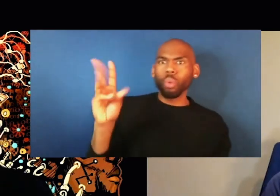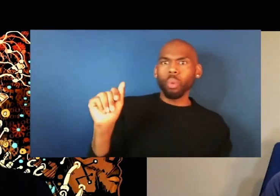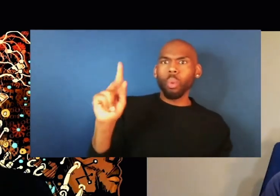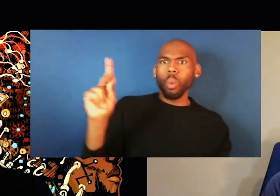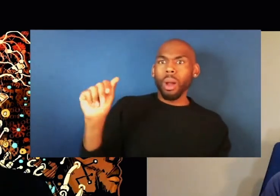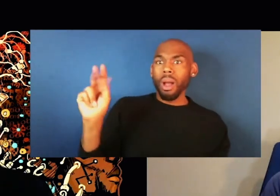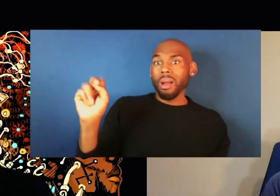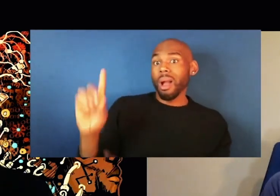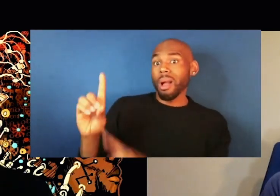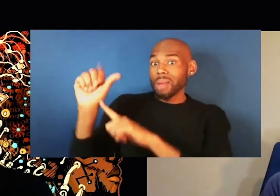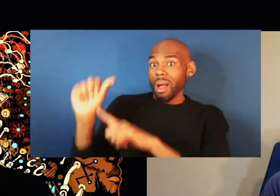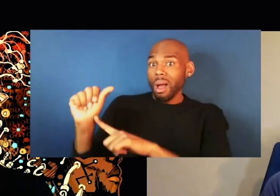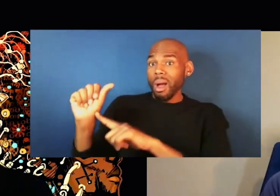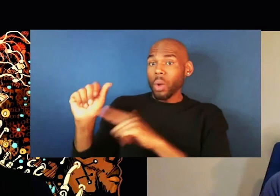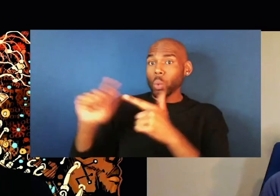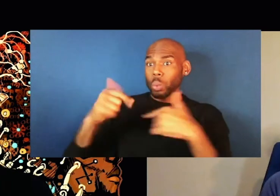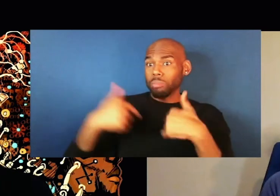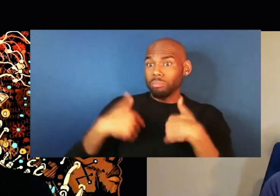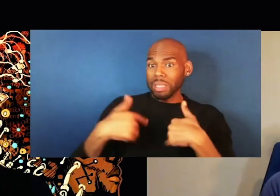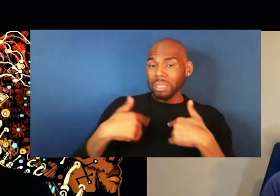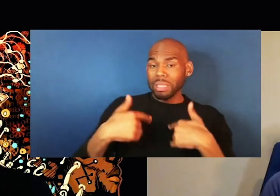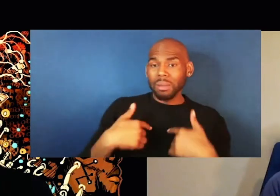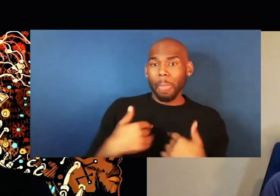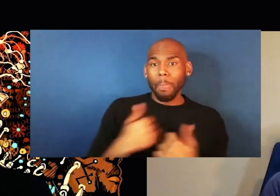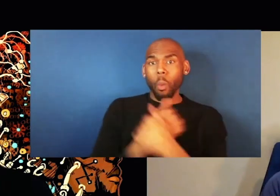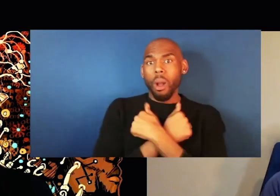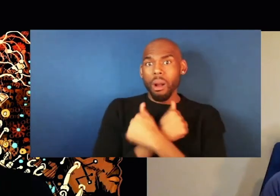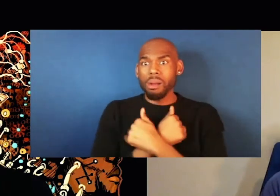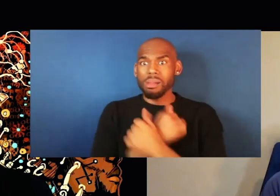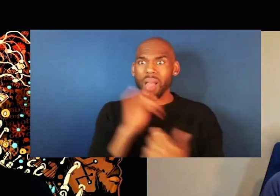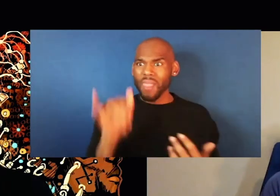So Wakanda is, to me, like, you know,